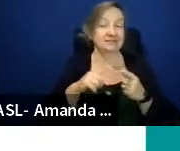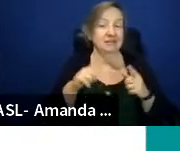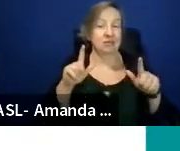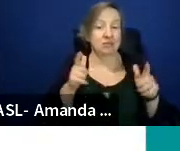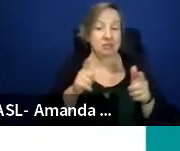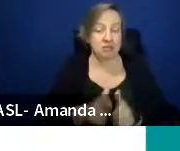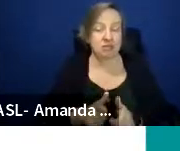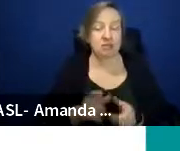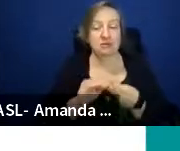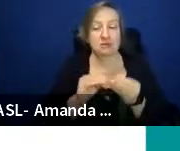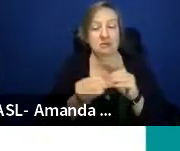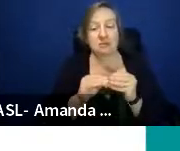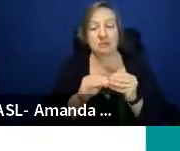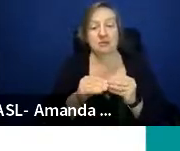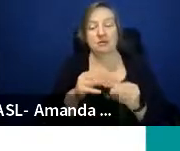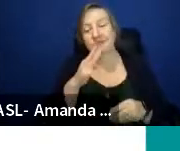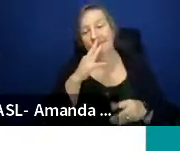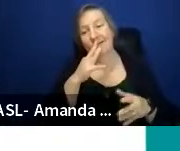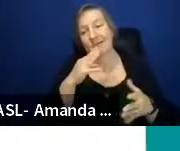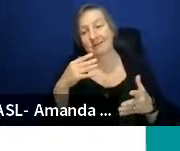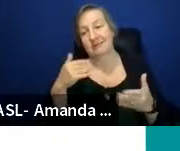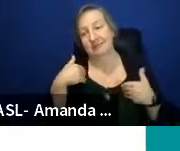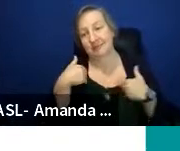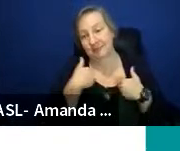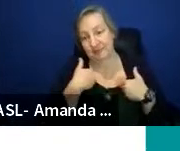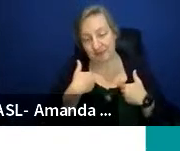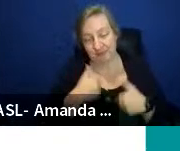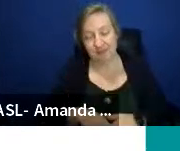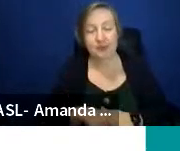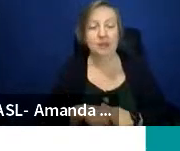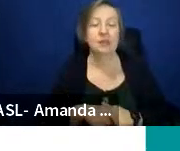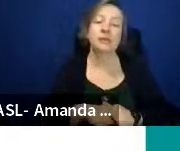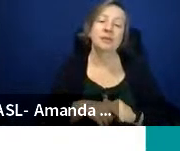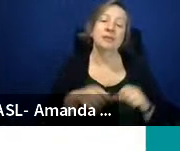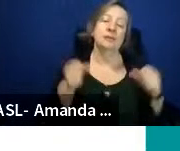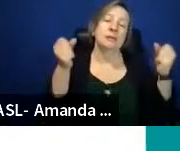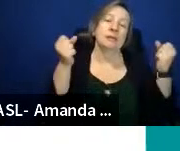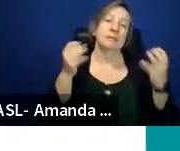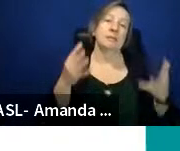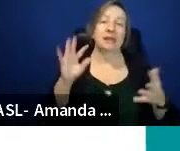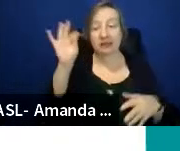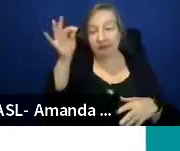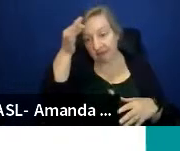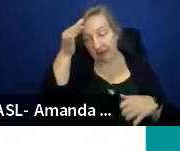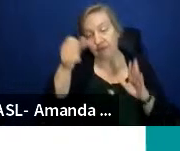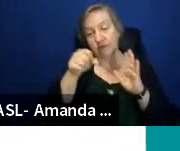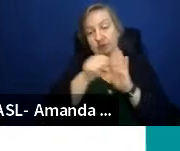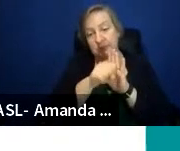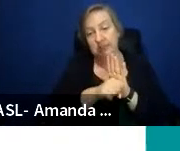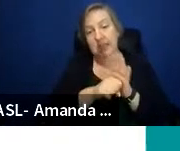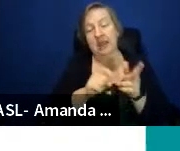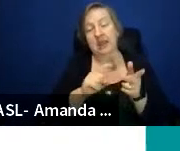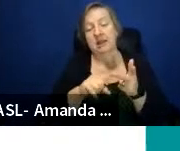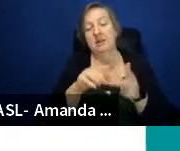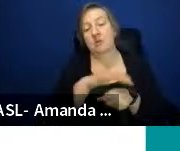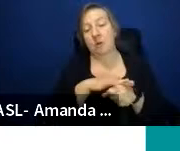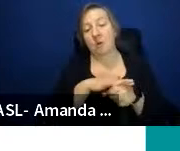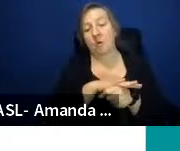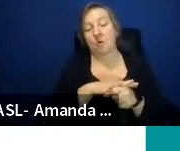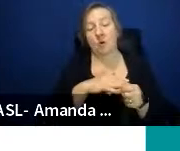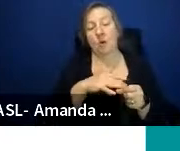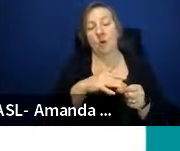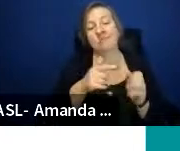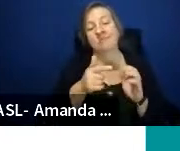especially aquatic species. And so there are numerous federal, state, and local regulatory requirements